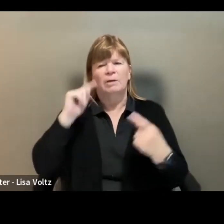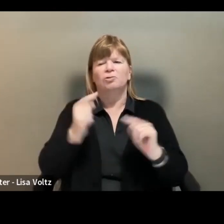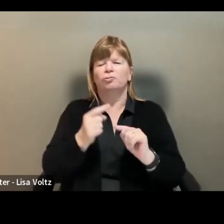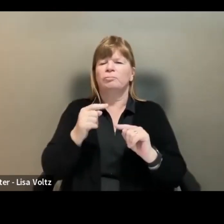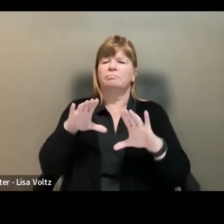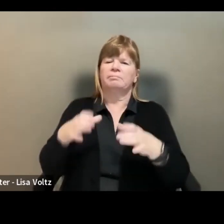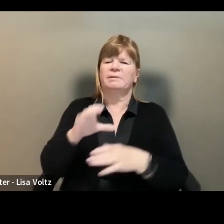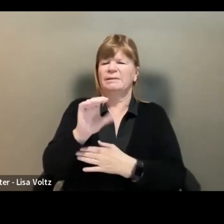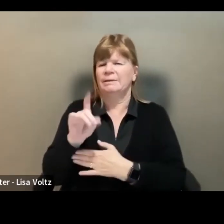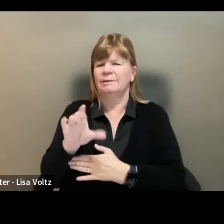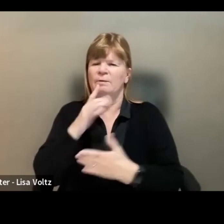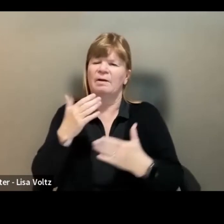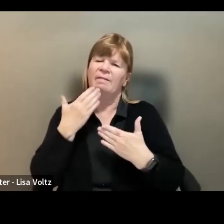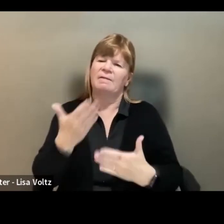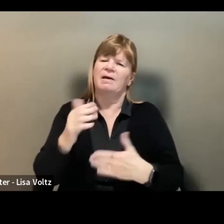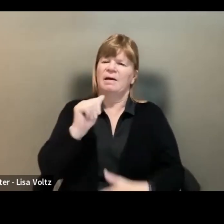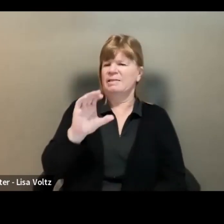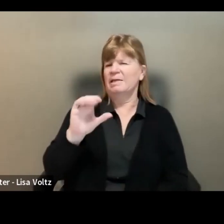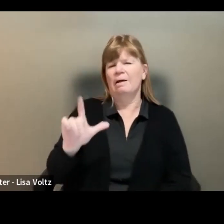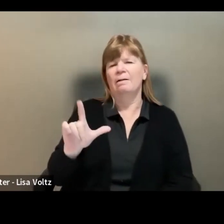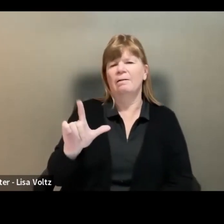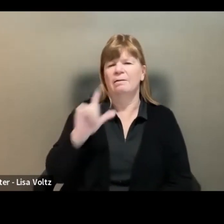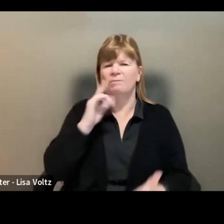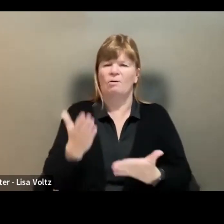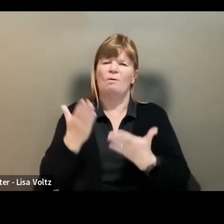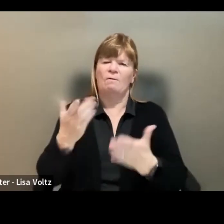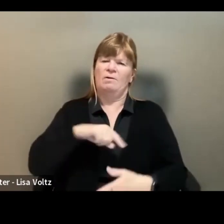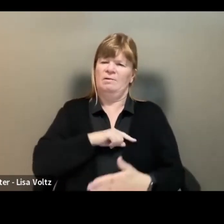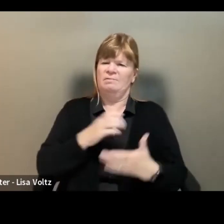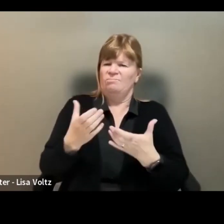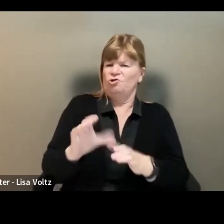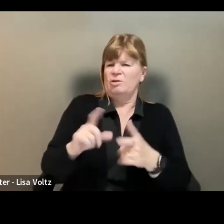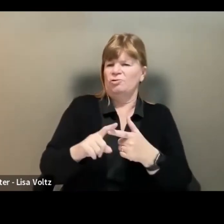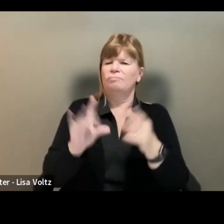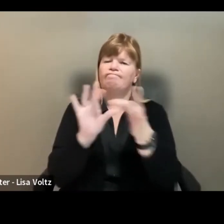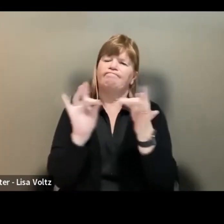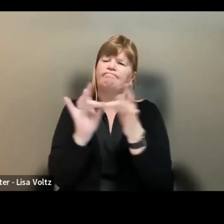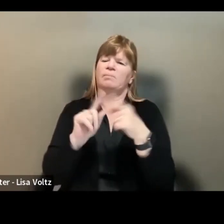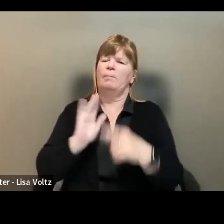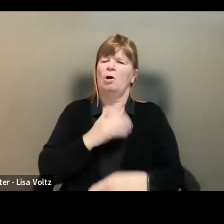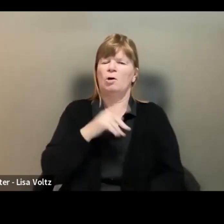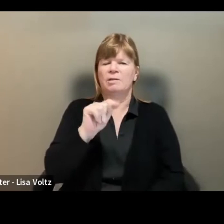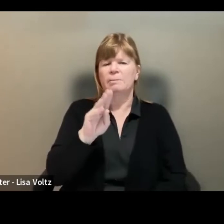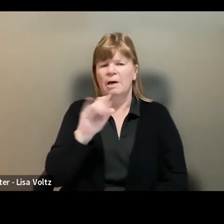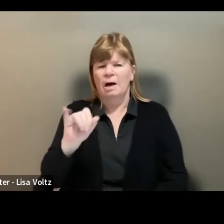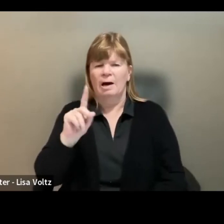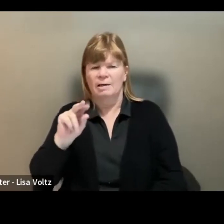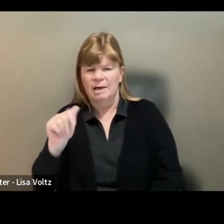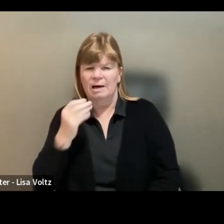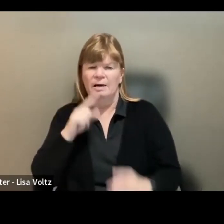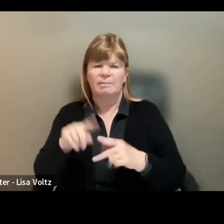this afternoon by thanking ACL for offering us the opportunity to speak about our TBI data and surveillance